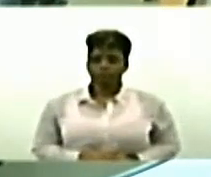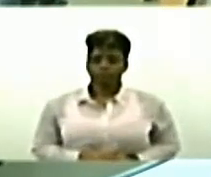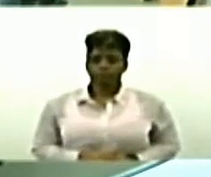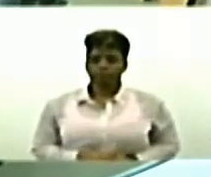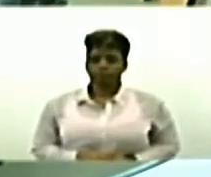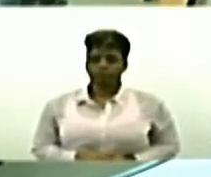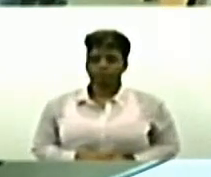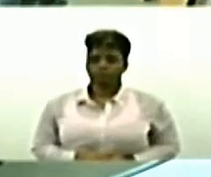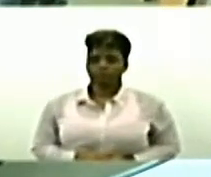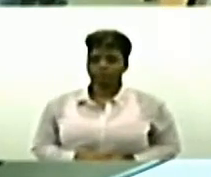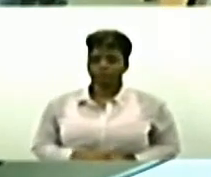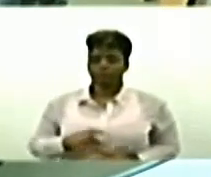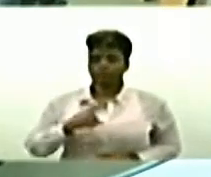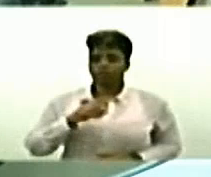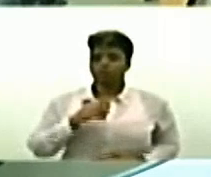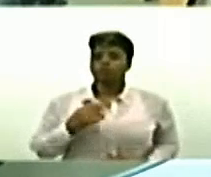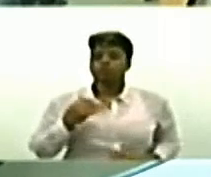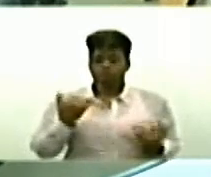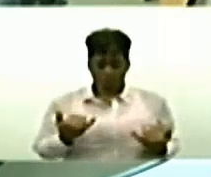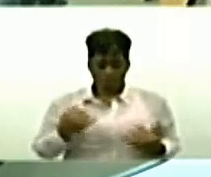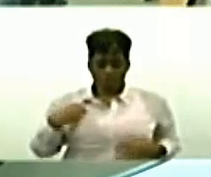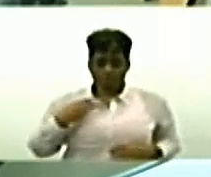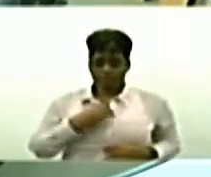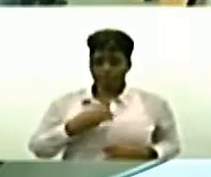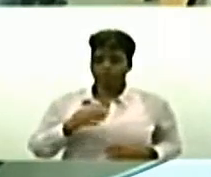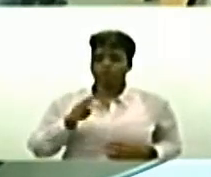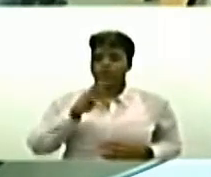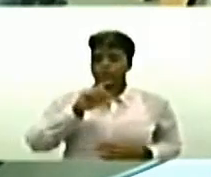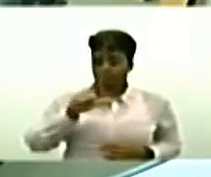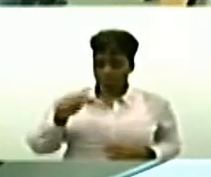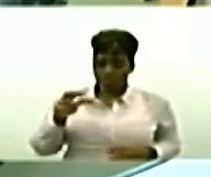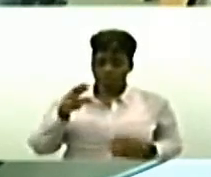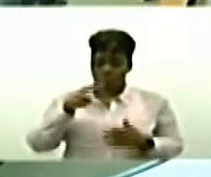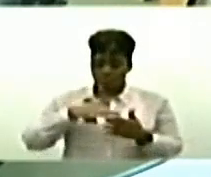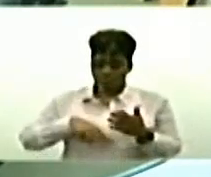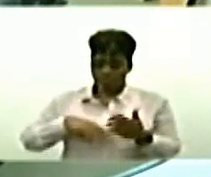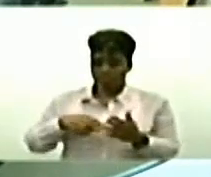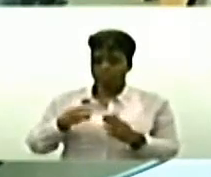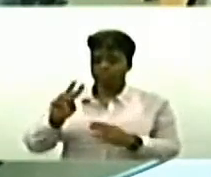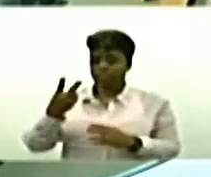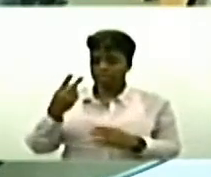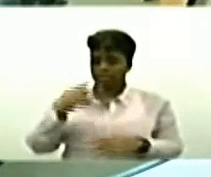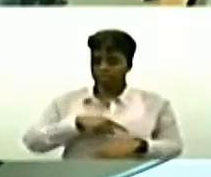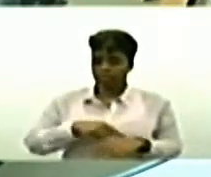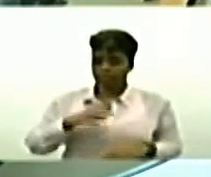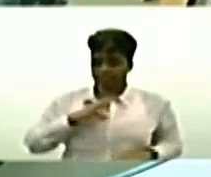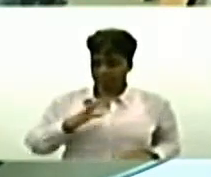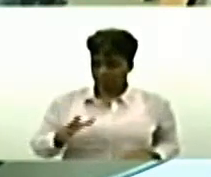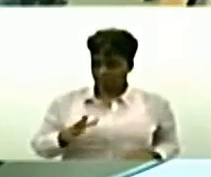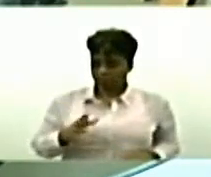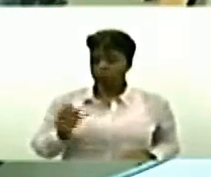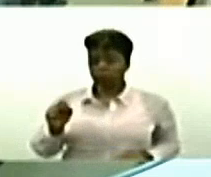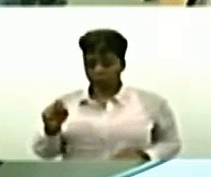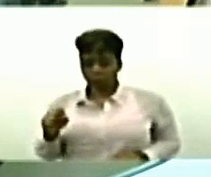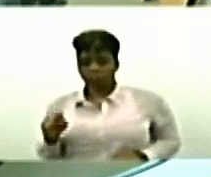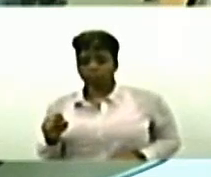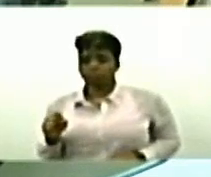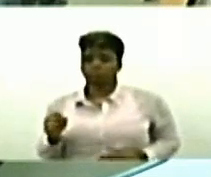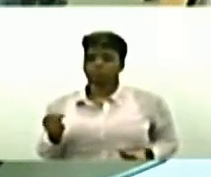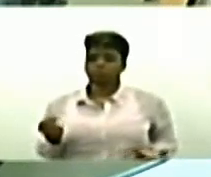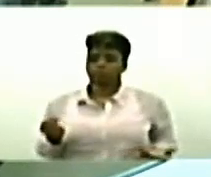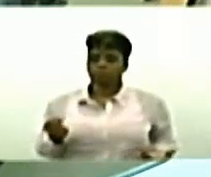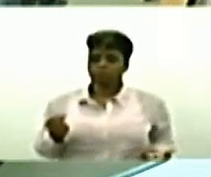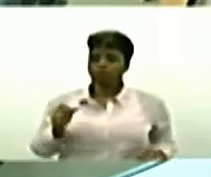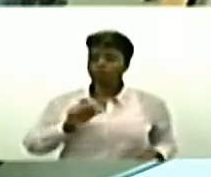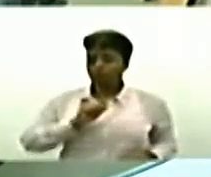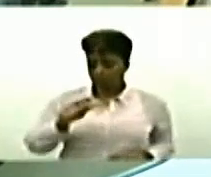Honourable members, the question is that the bill be read a second time. All those who have that opinion say aye. Aye. To the contrary opinion say nay. I